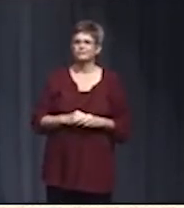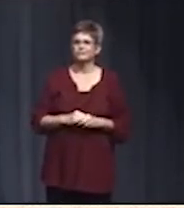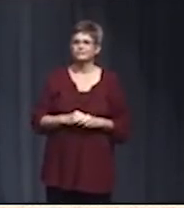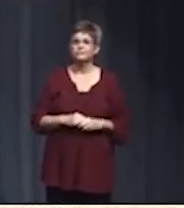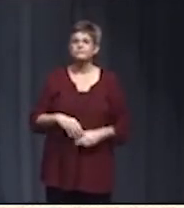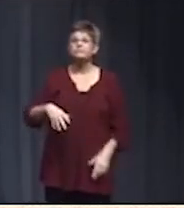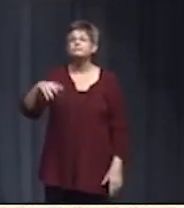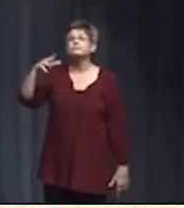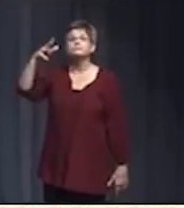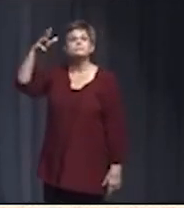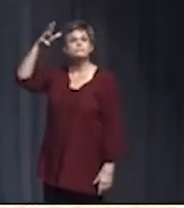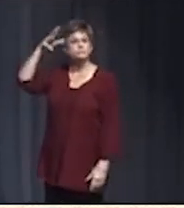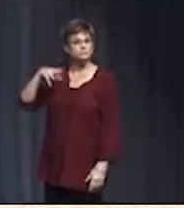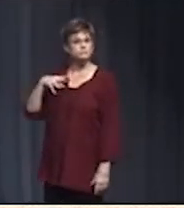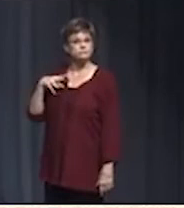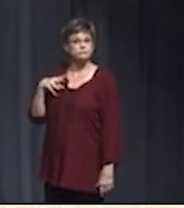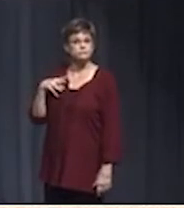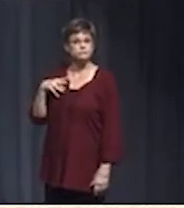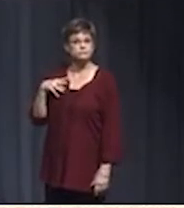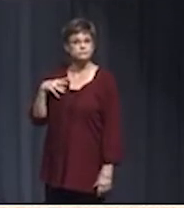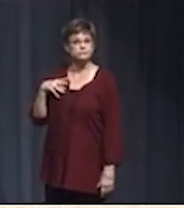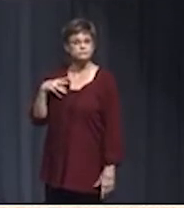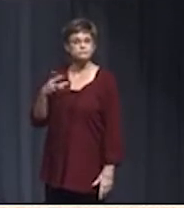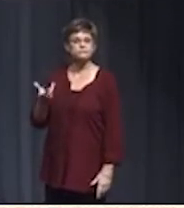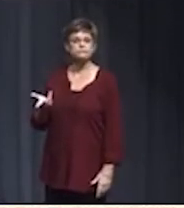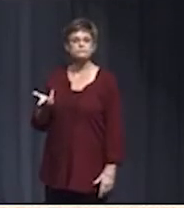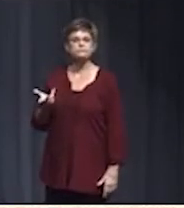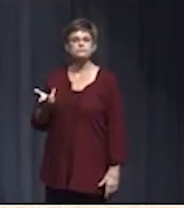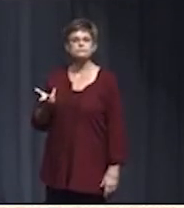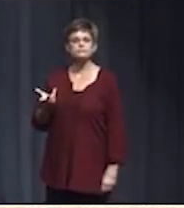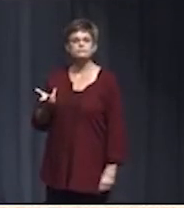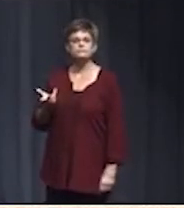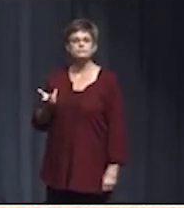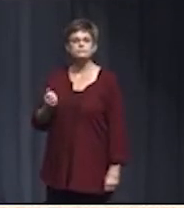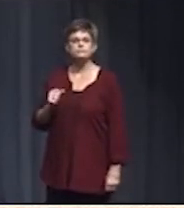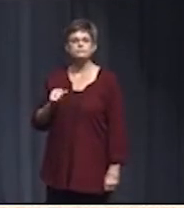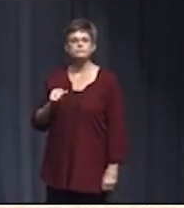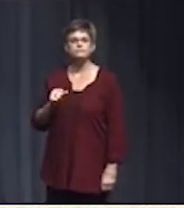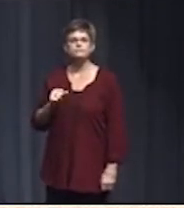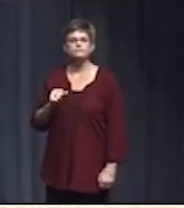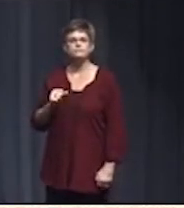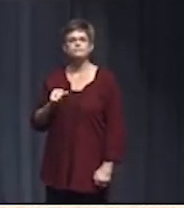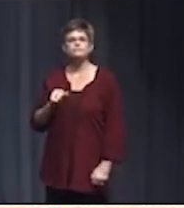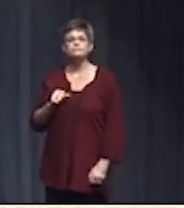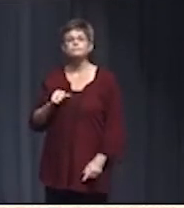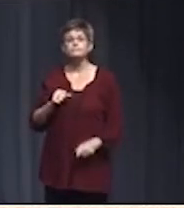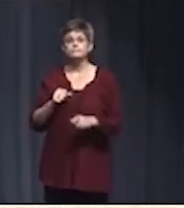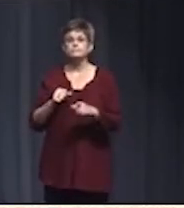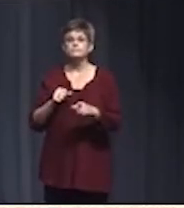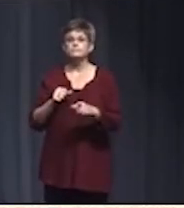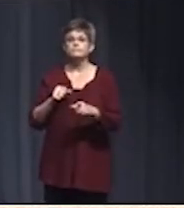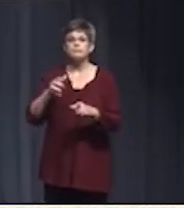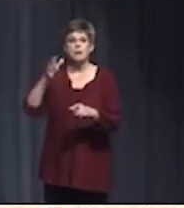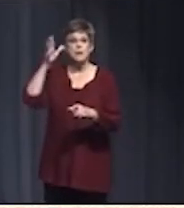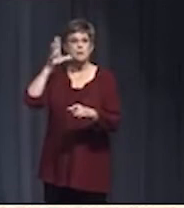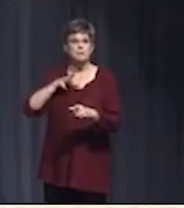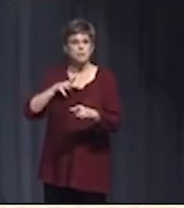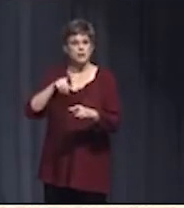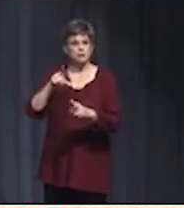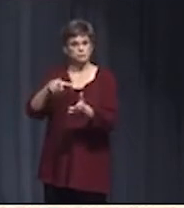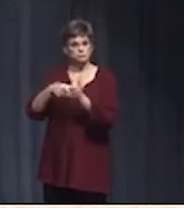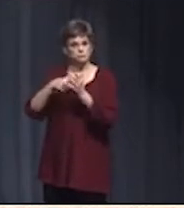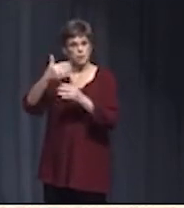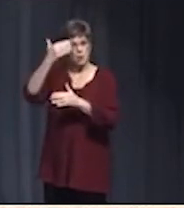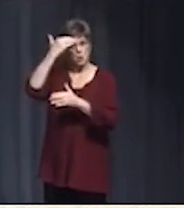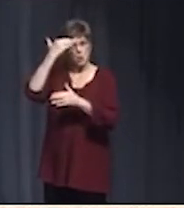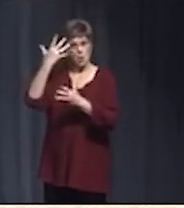For guys, when we talk about it, one of the things you should know, we should know in terms of